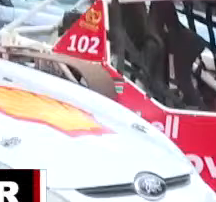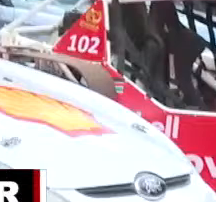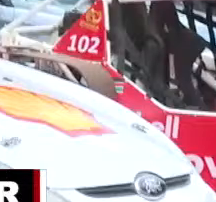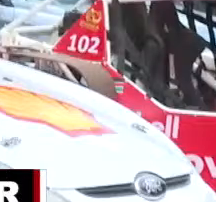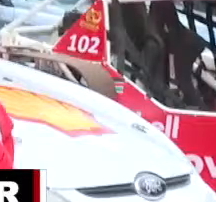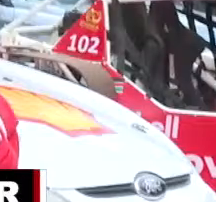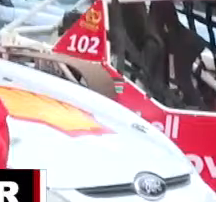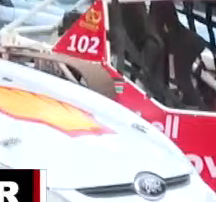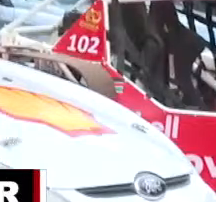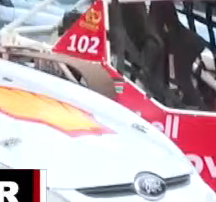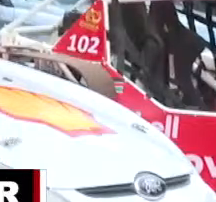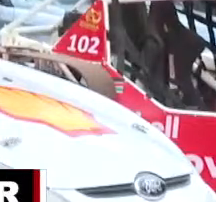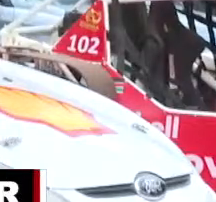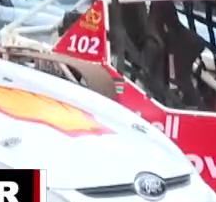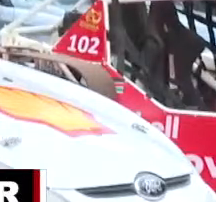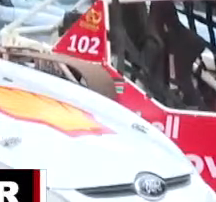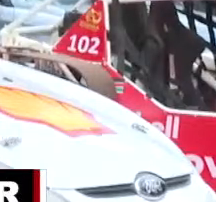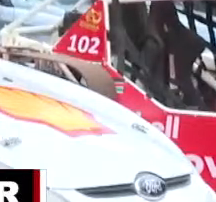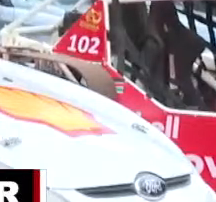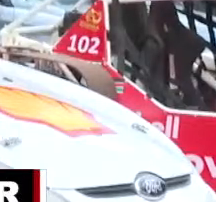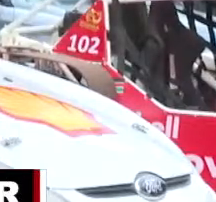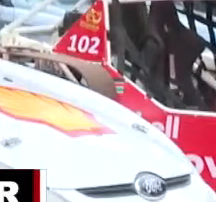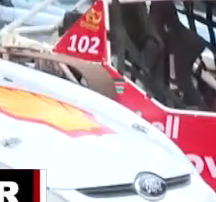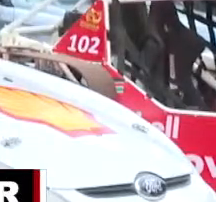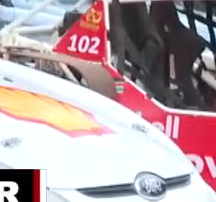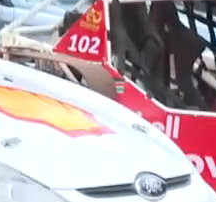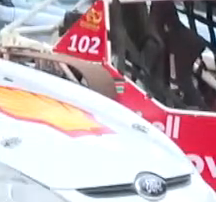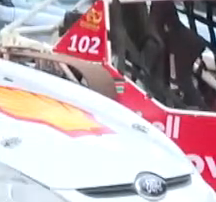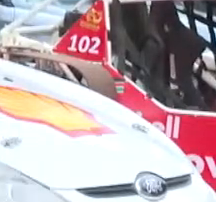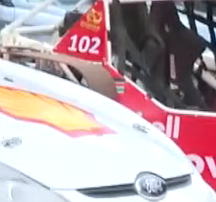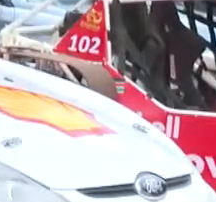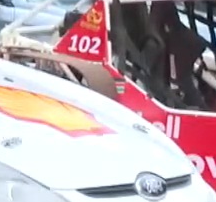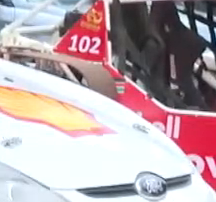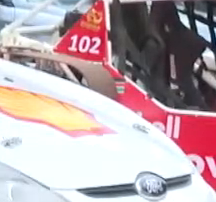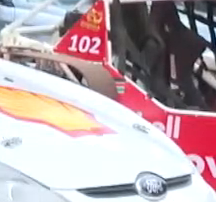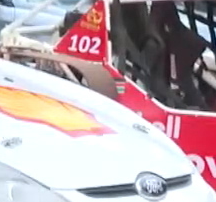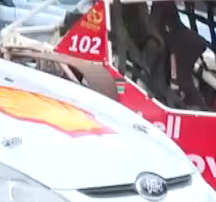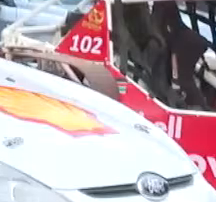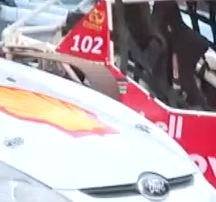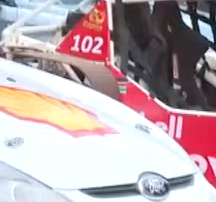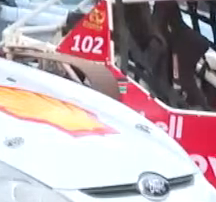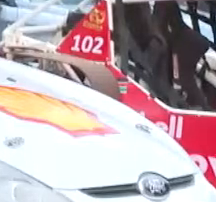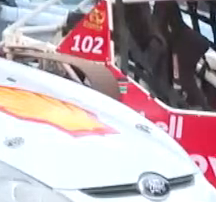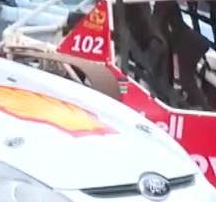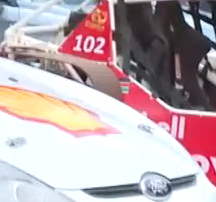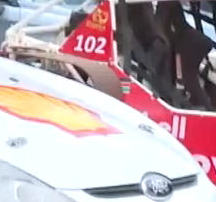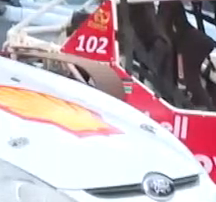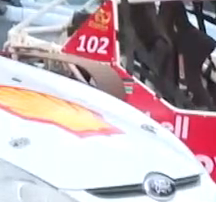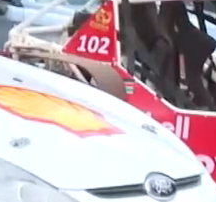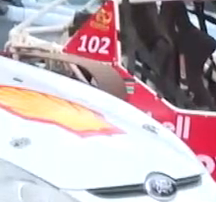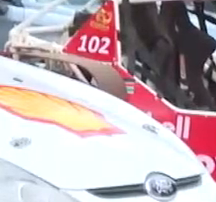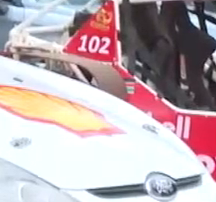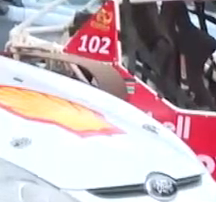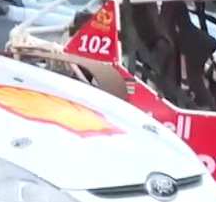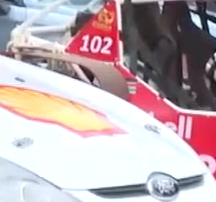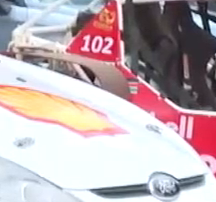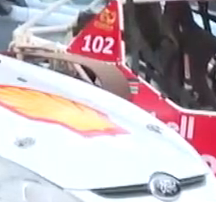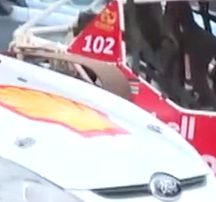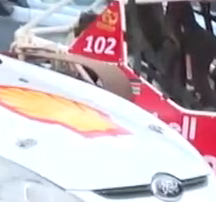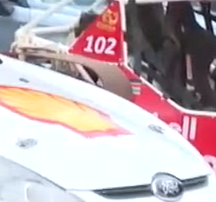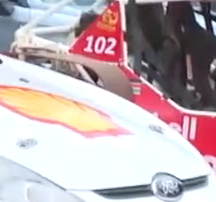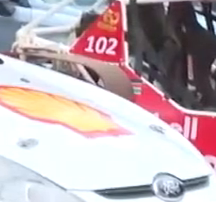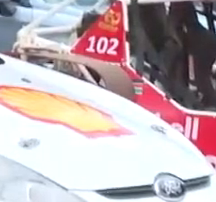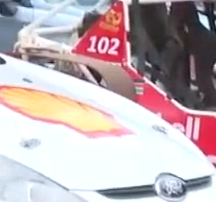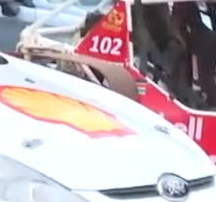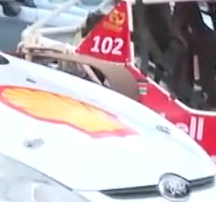Yeah? So also remember the song, What Doesn't Kill You Makes You Stronger. Everything you do in life should make you stronger. Gain that